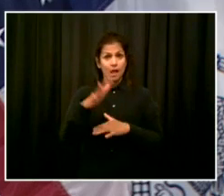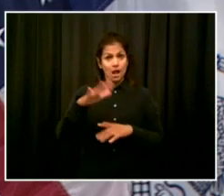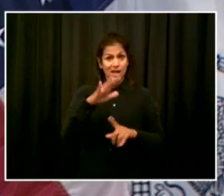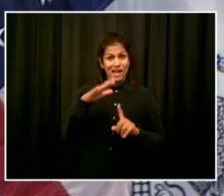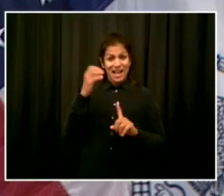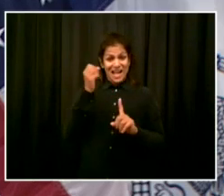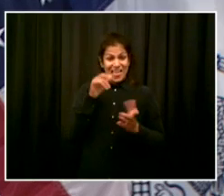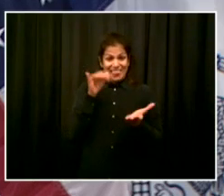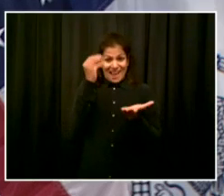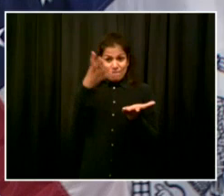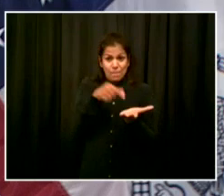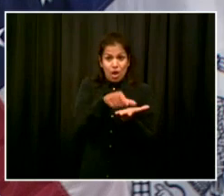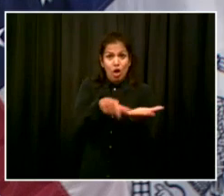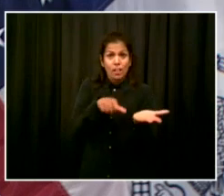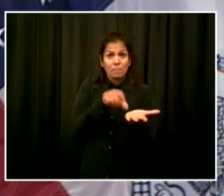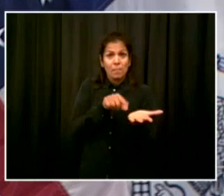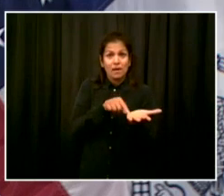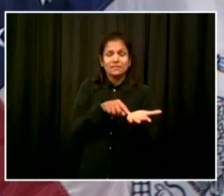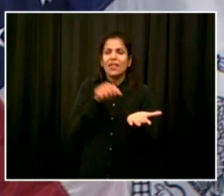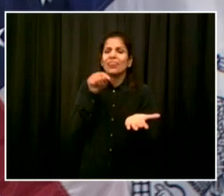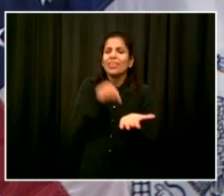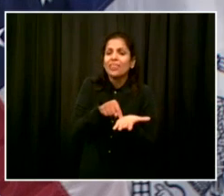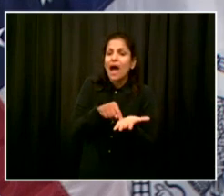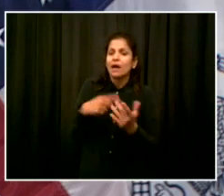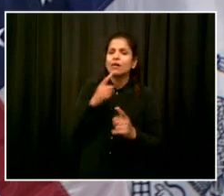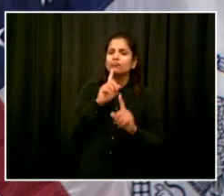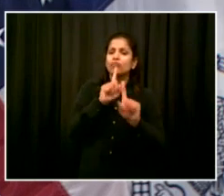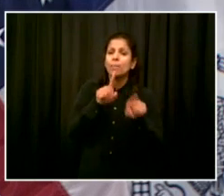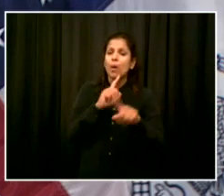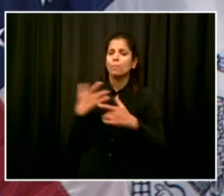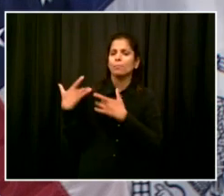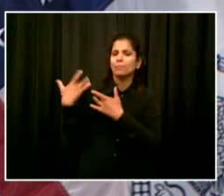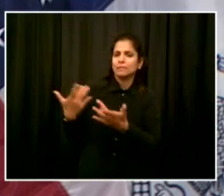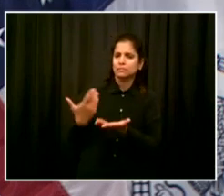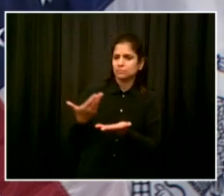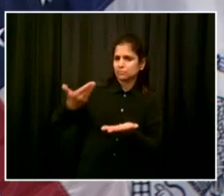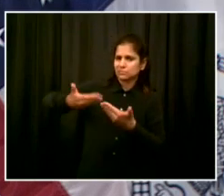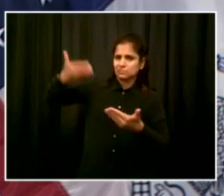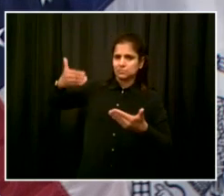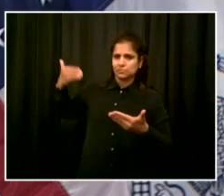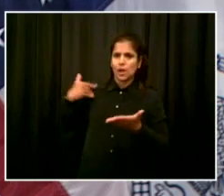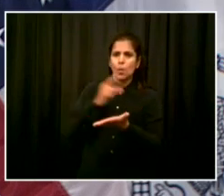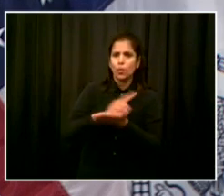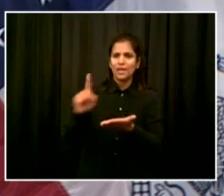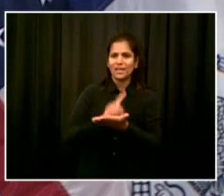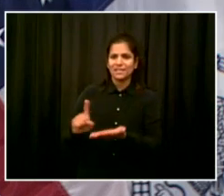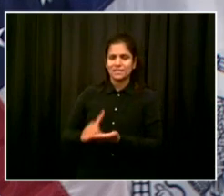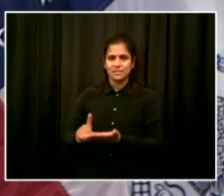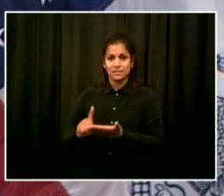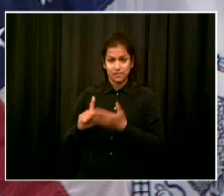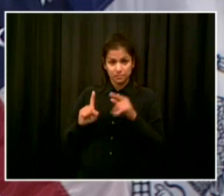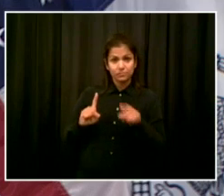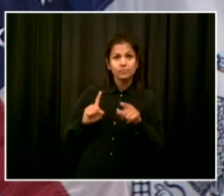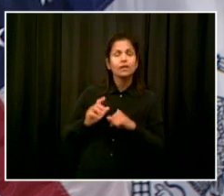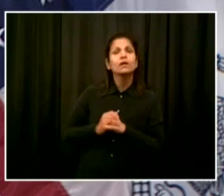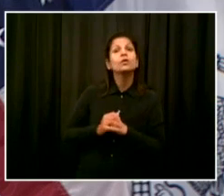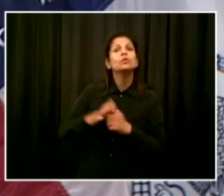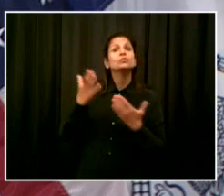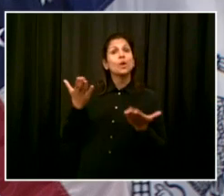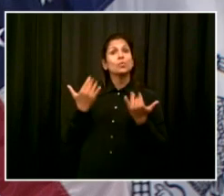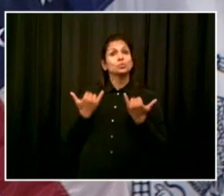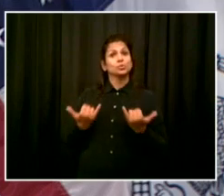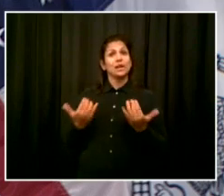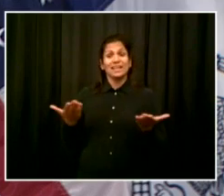commissioner will speak to it. Gloria, we as a city have gone through so many